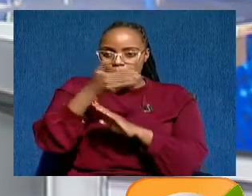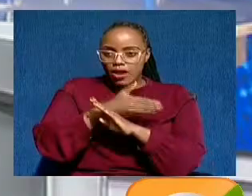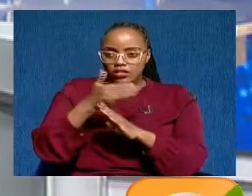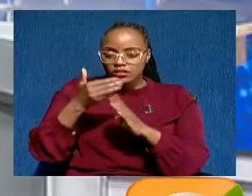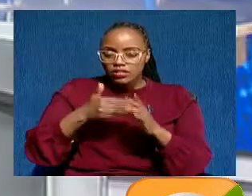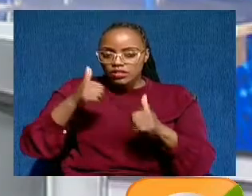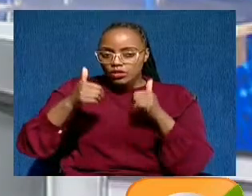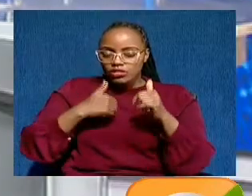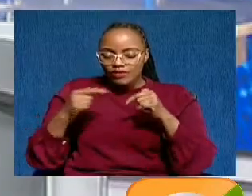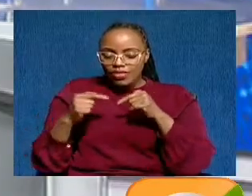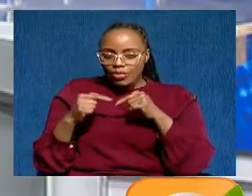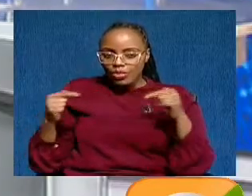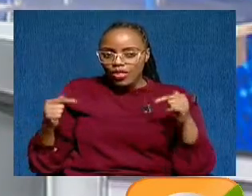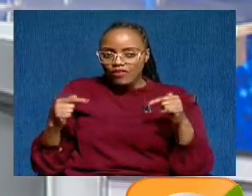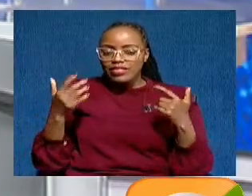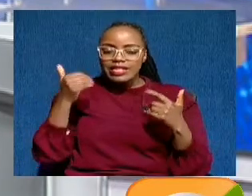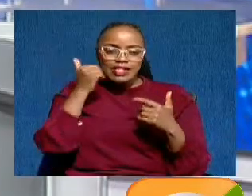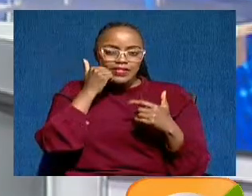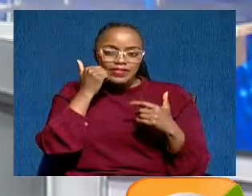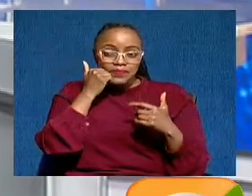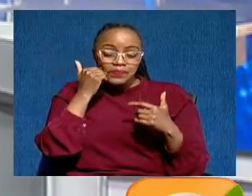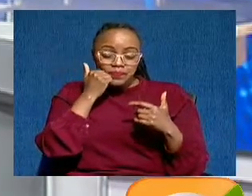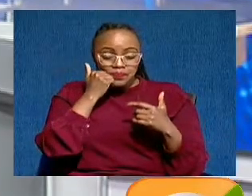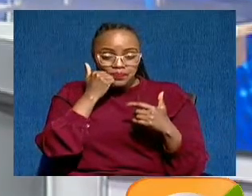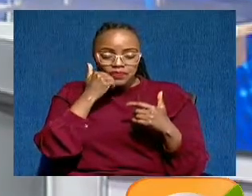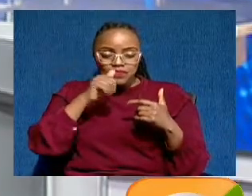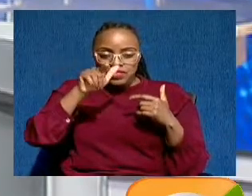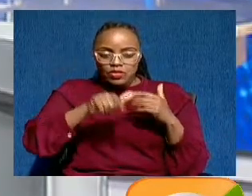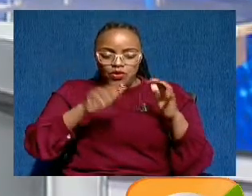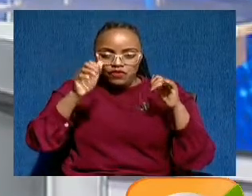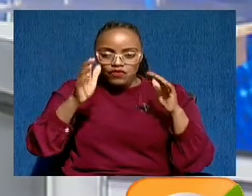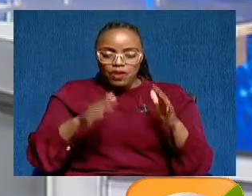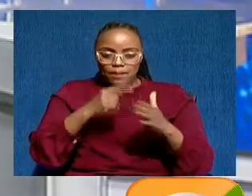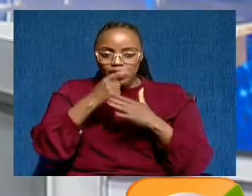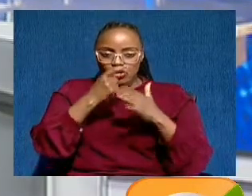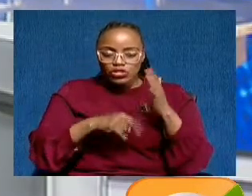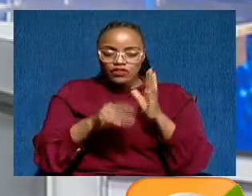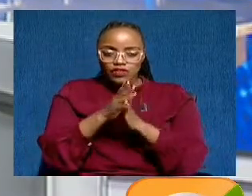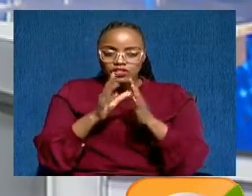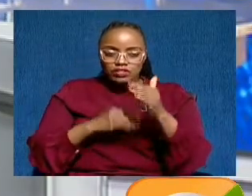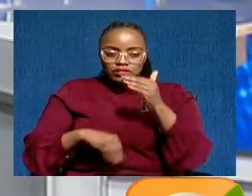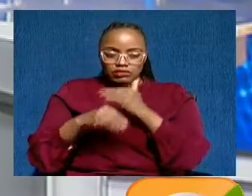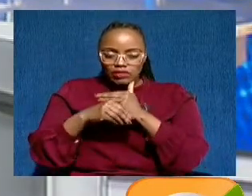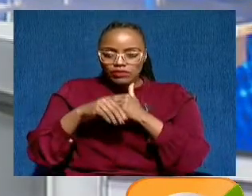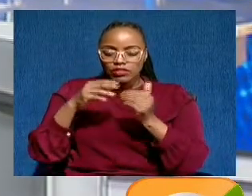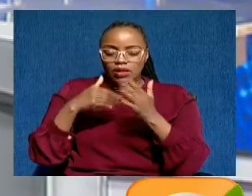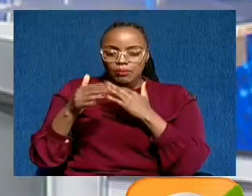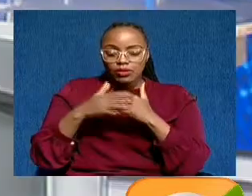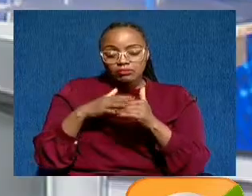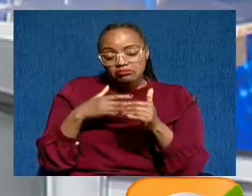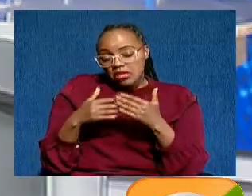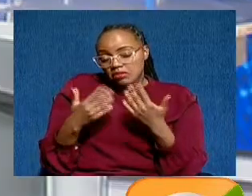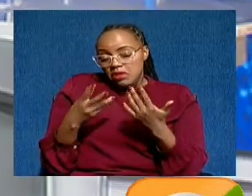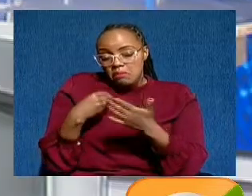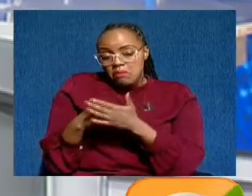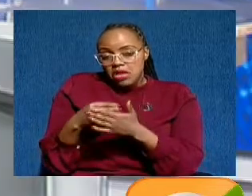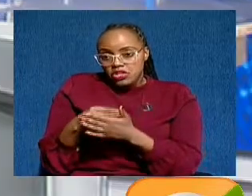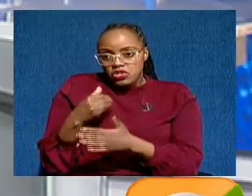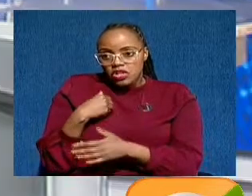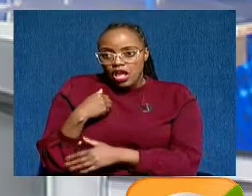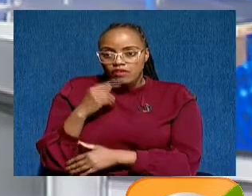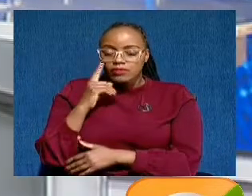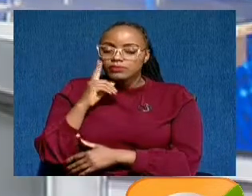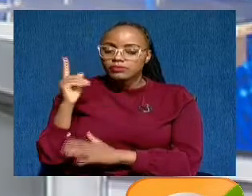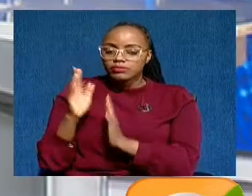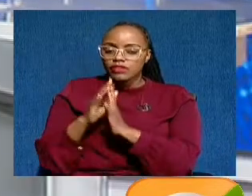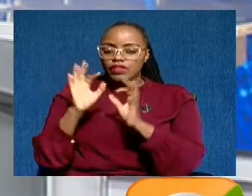promises to resist the devastating disease and lower farming costs plus increase in yields. Dennis Otieno tells us more on this